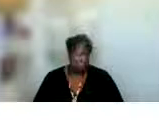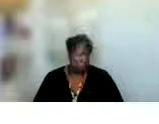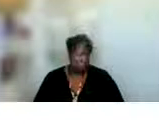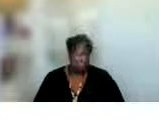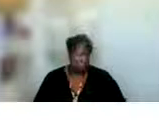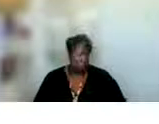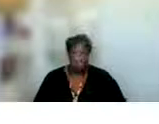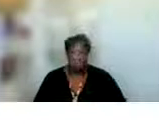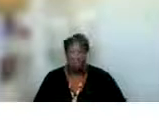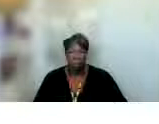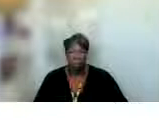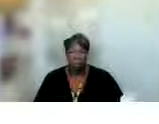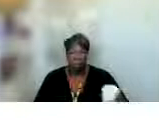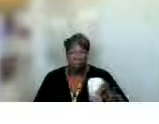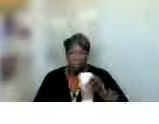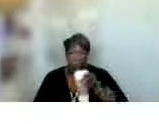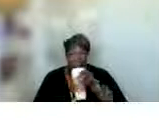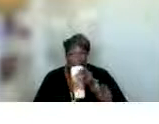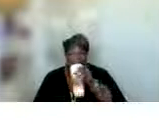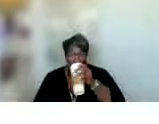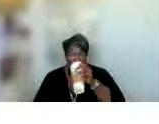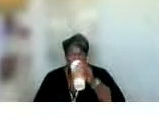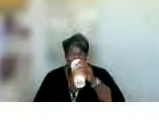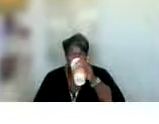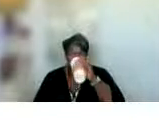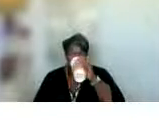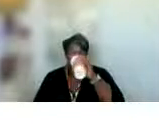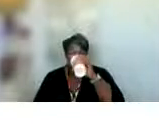executed contract, so that target date of May 2023.